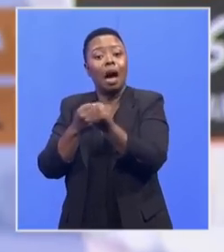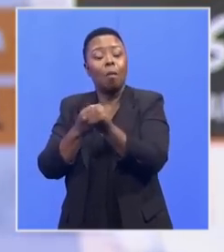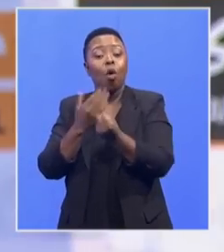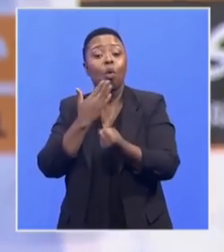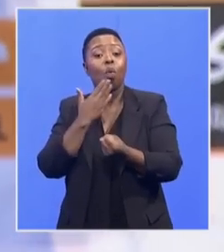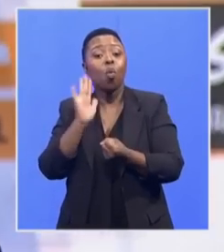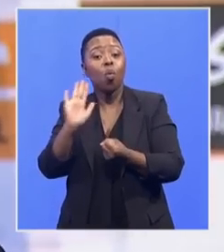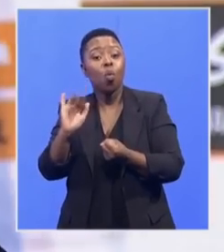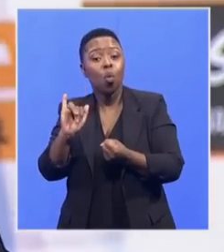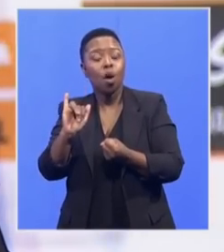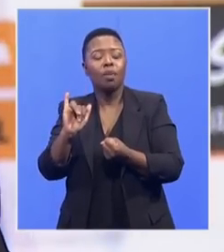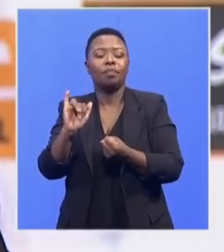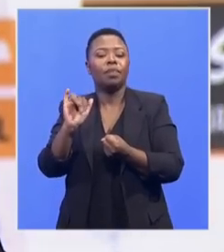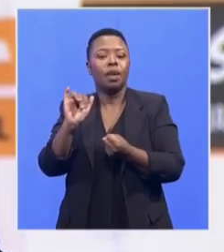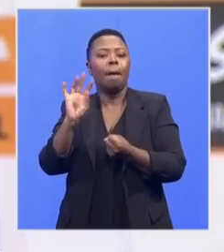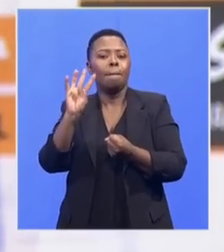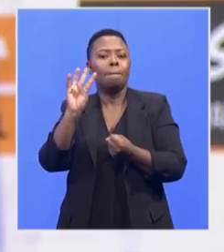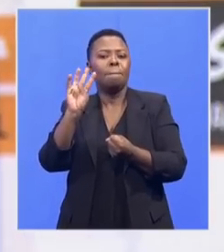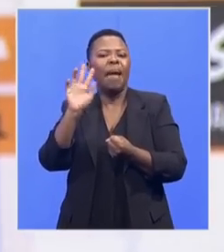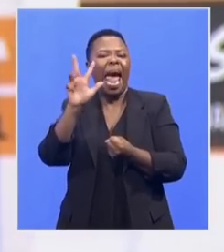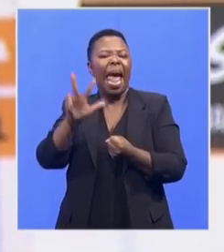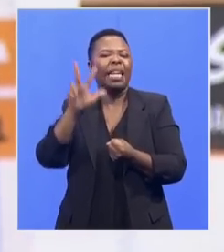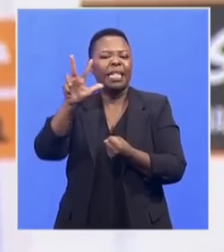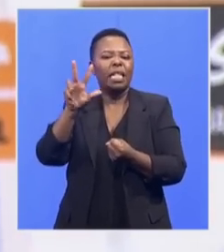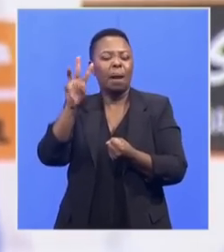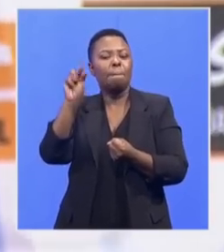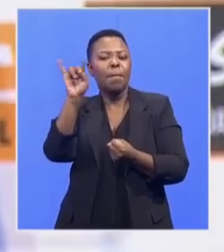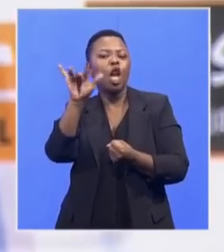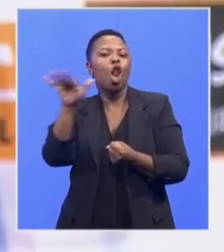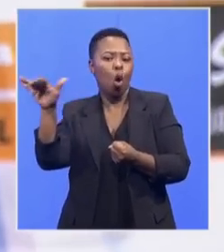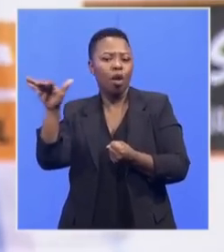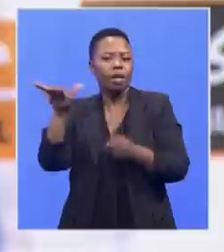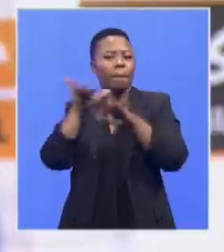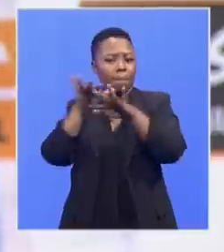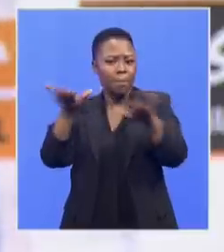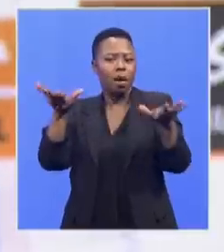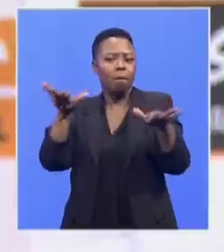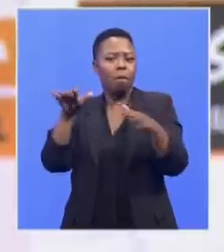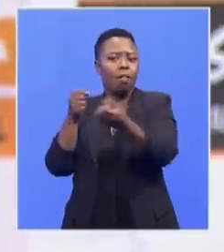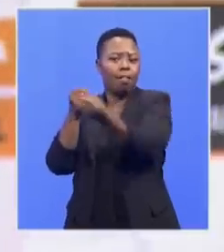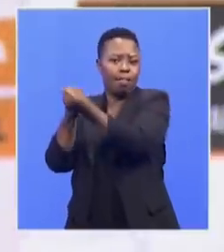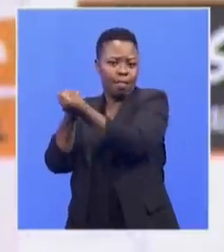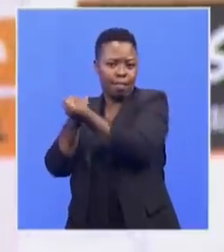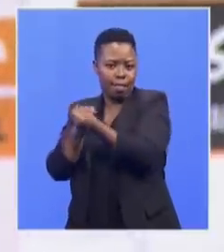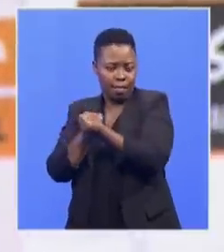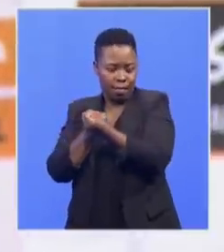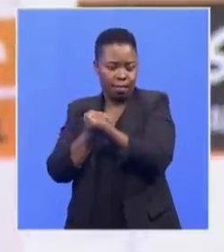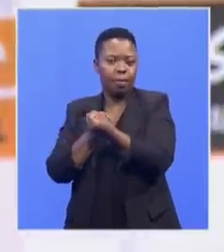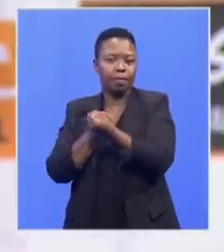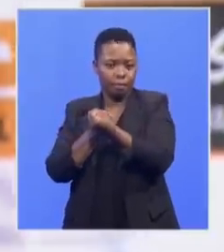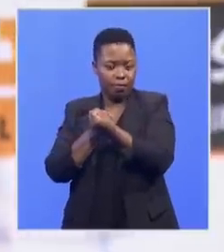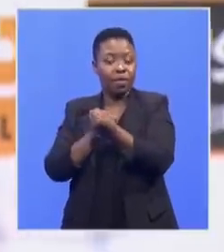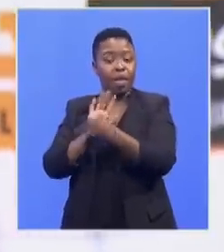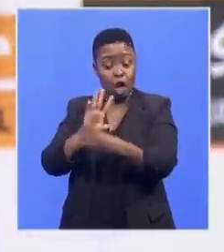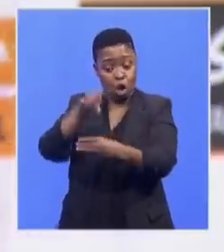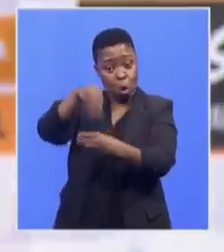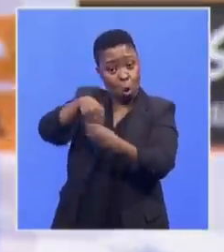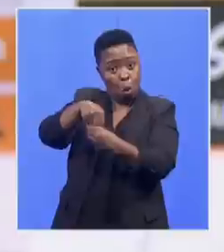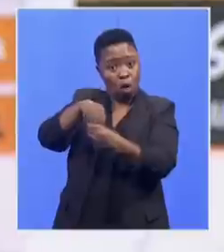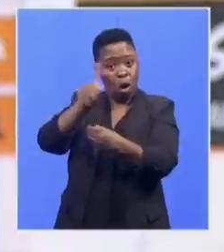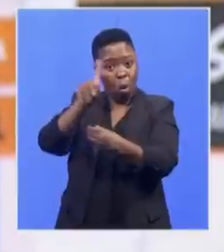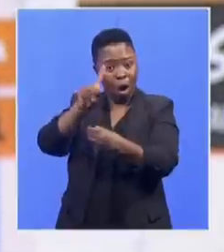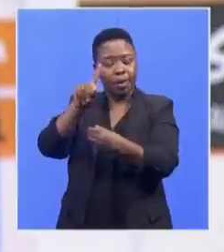poor and vulnerable people. If you include the social grant we